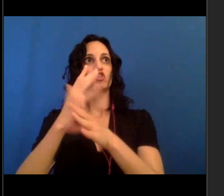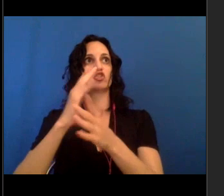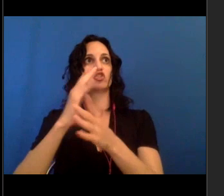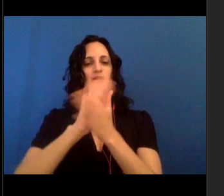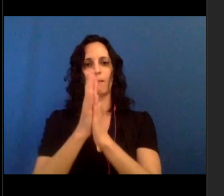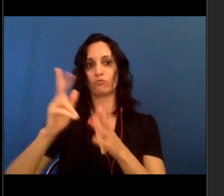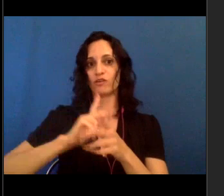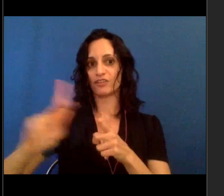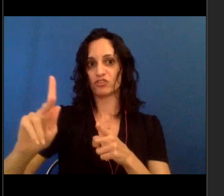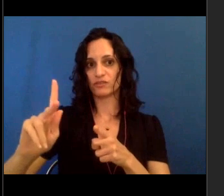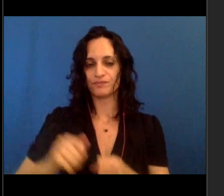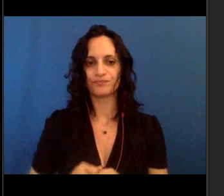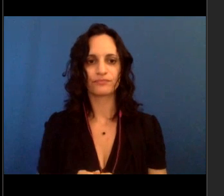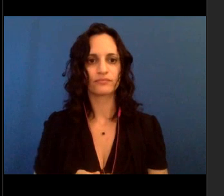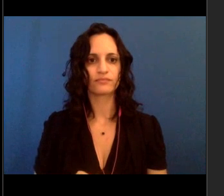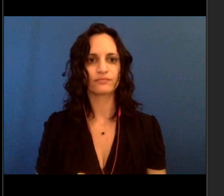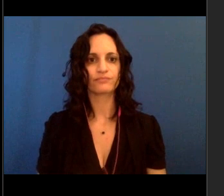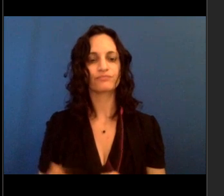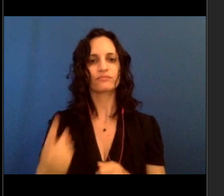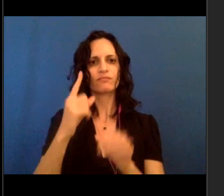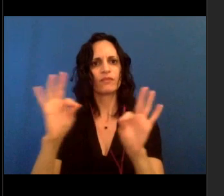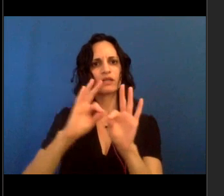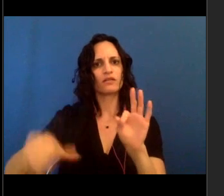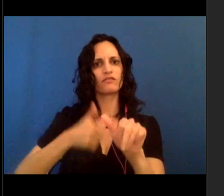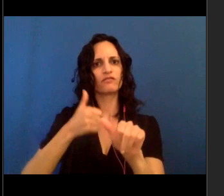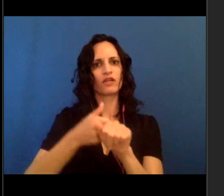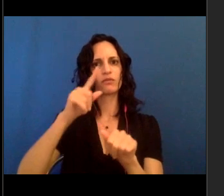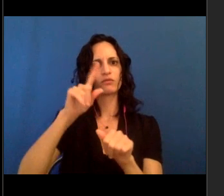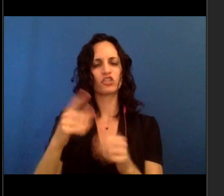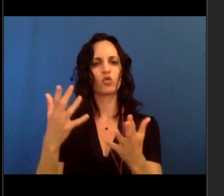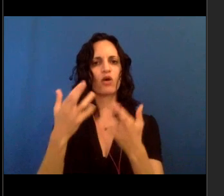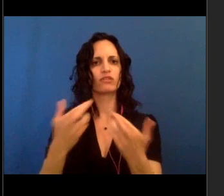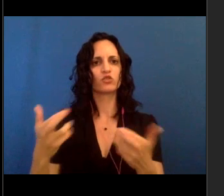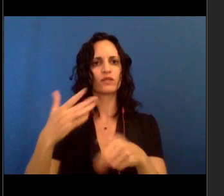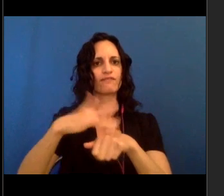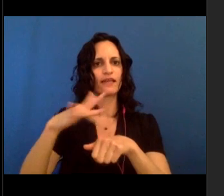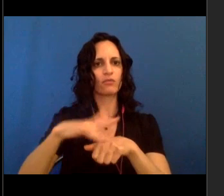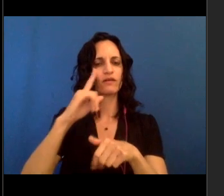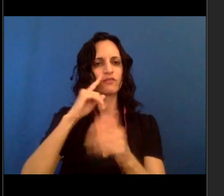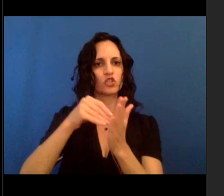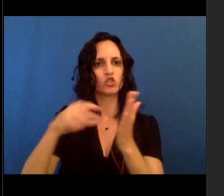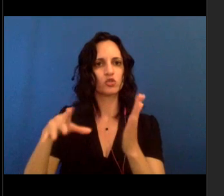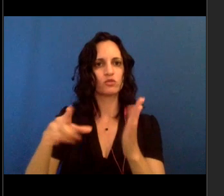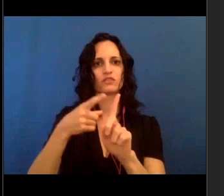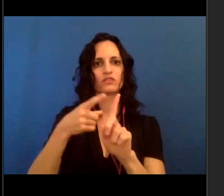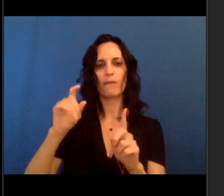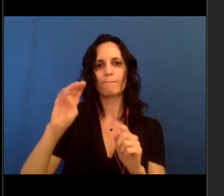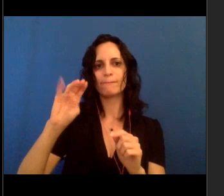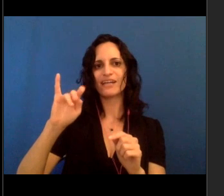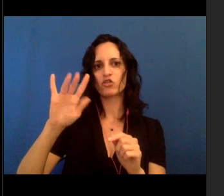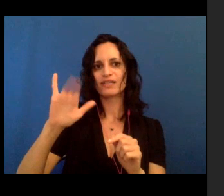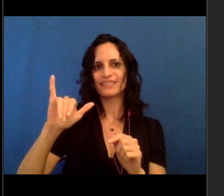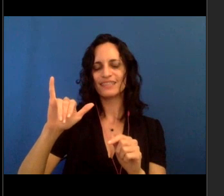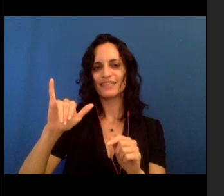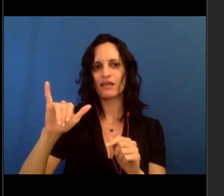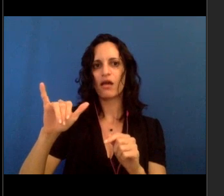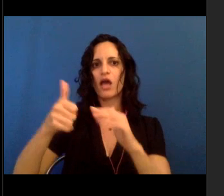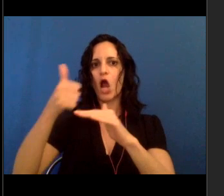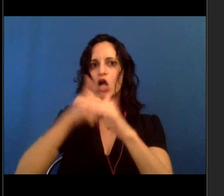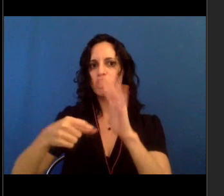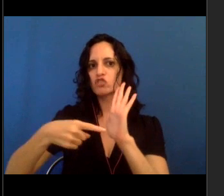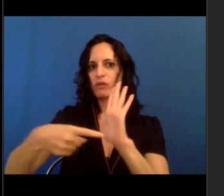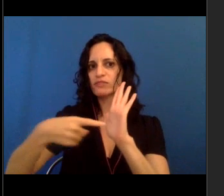But a really important follow-up question to this is, what resources are available for students from minoritized or underrepresented backgrounds that speak to